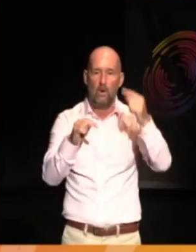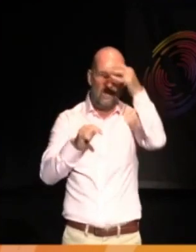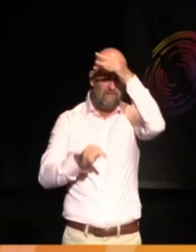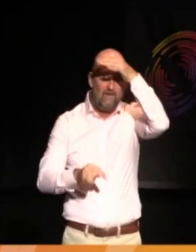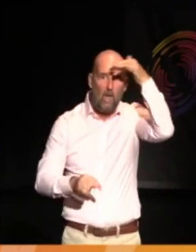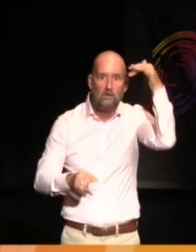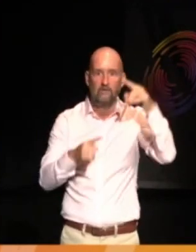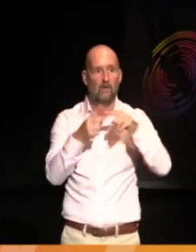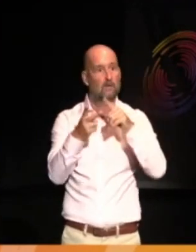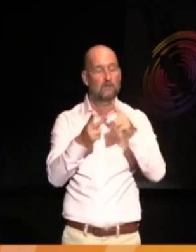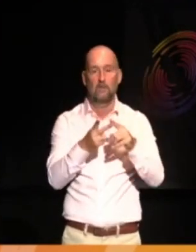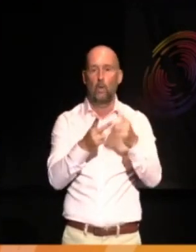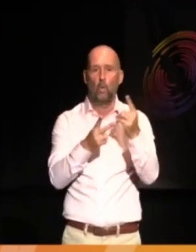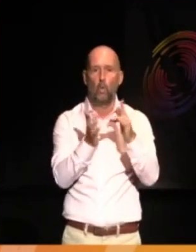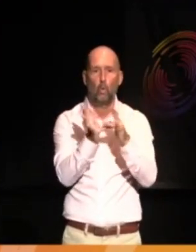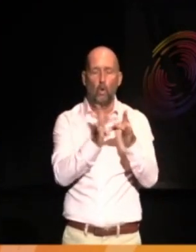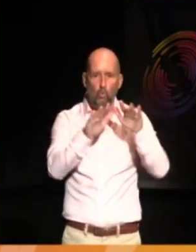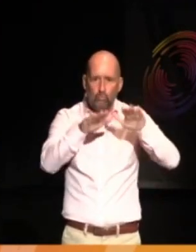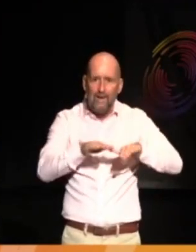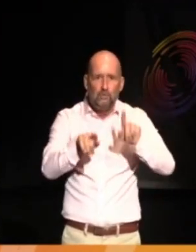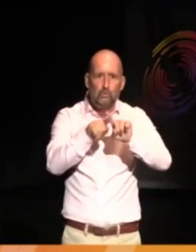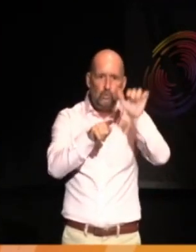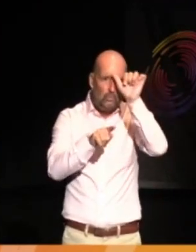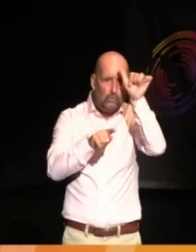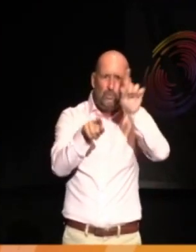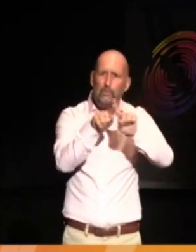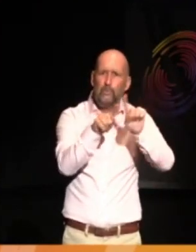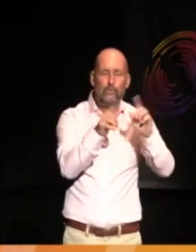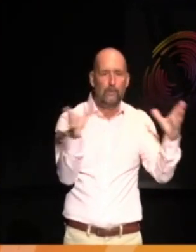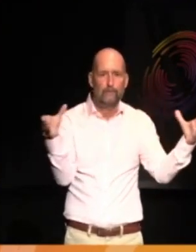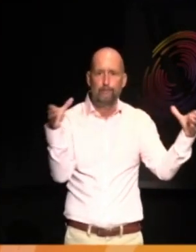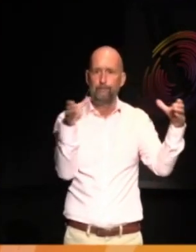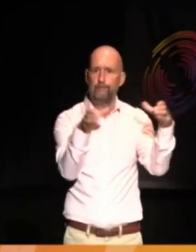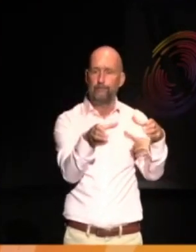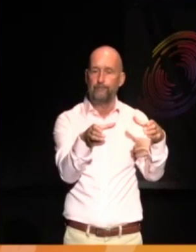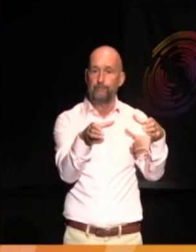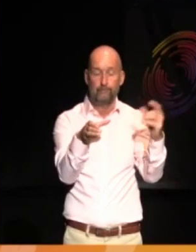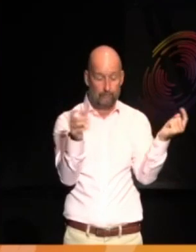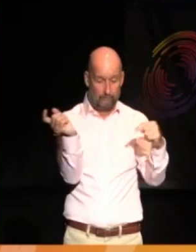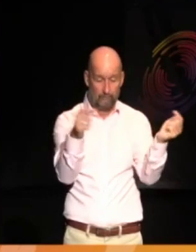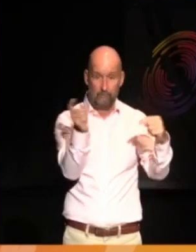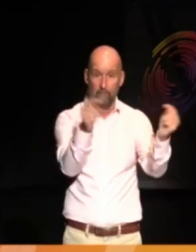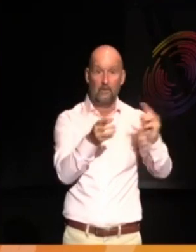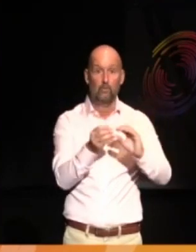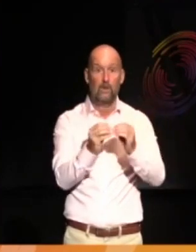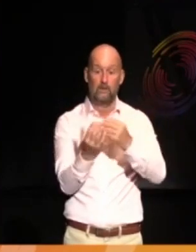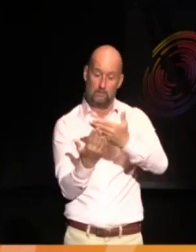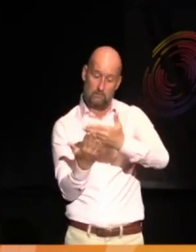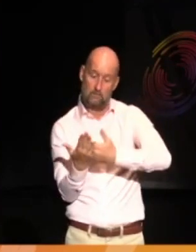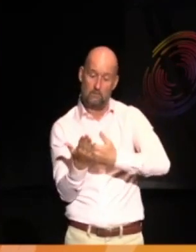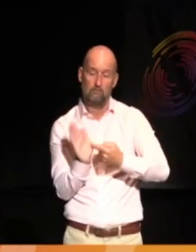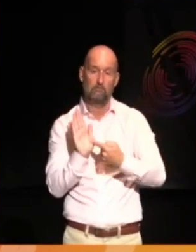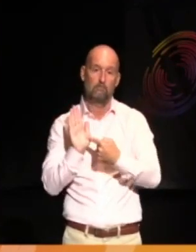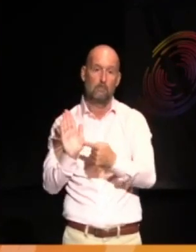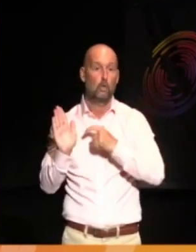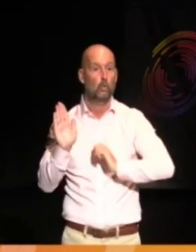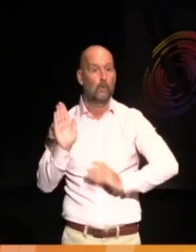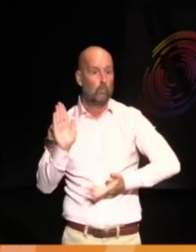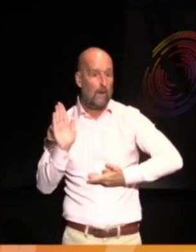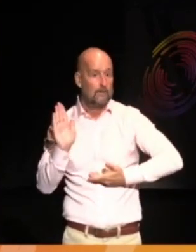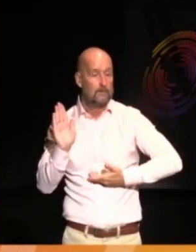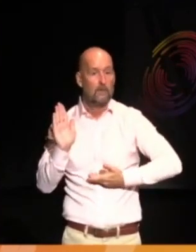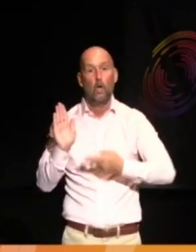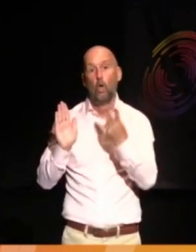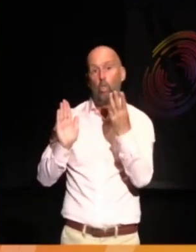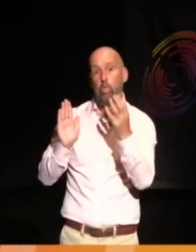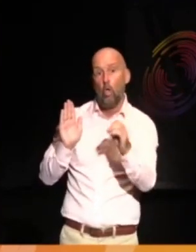and religious leaders and people from across the world to create these 30 rights, the Declaration of Human Rights, enshrined